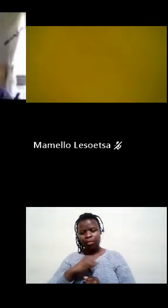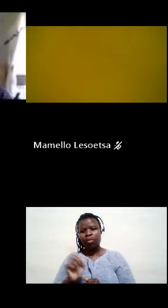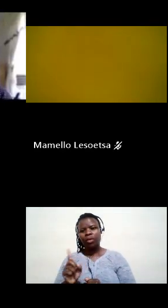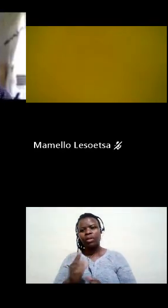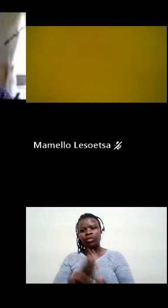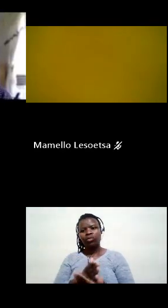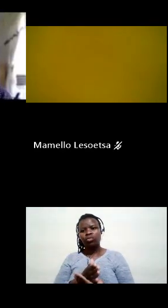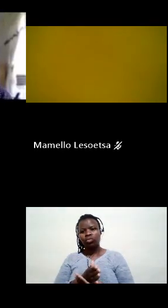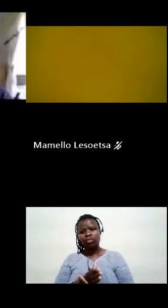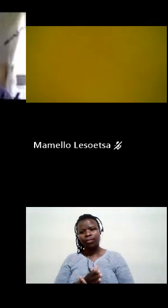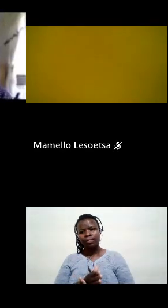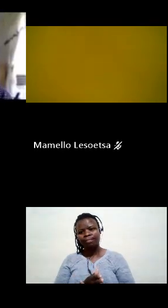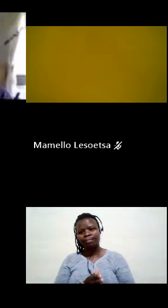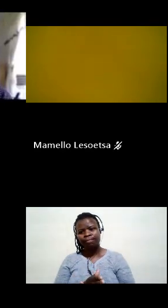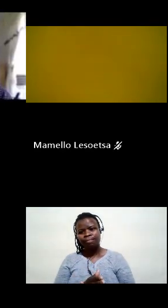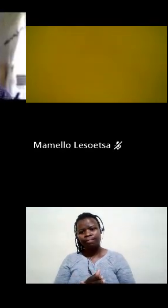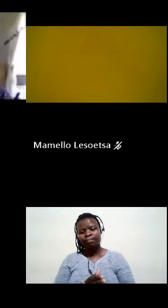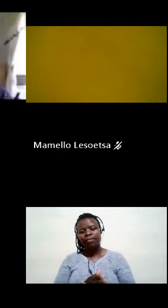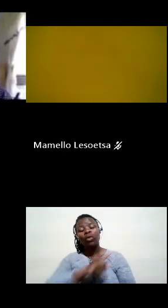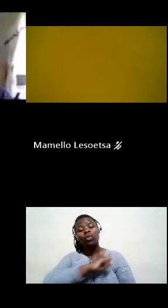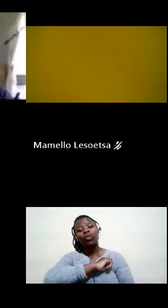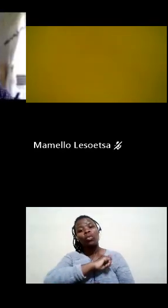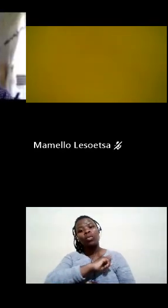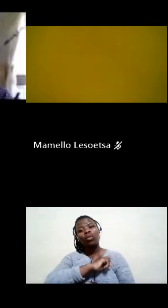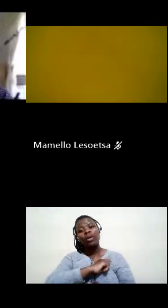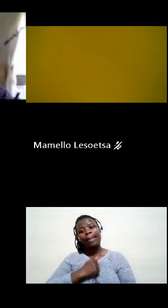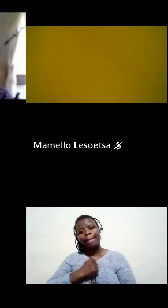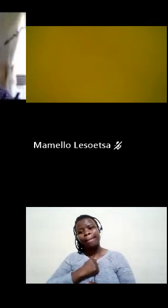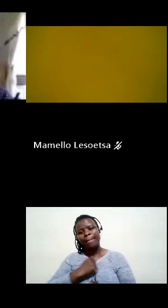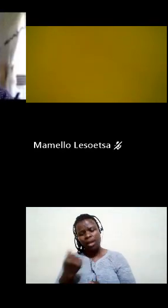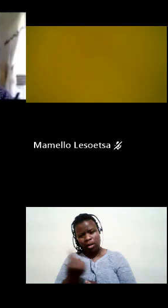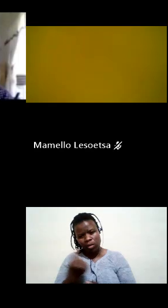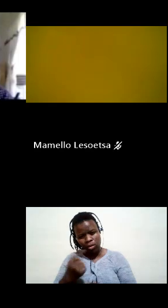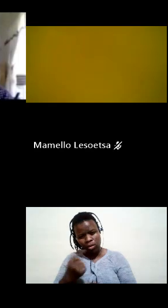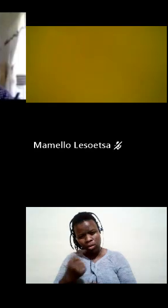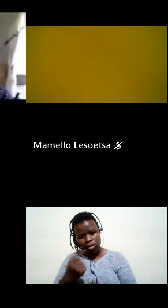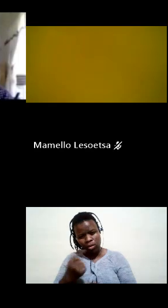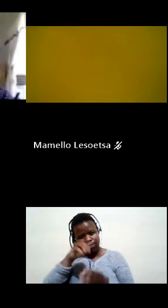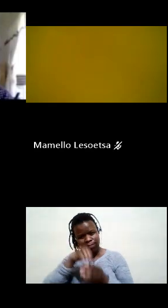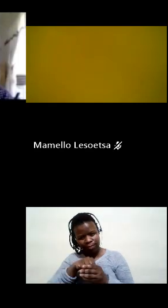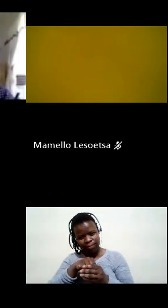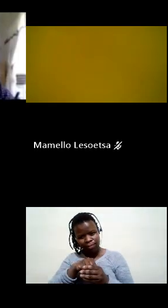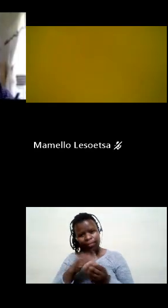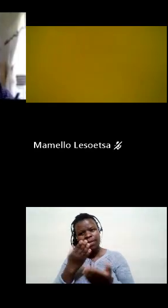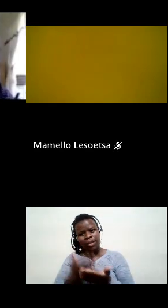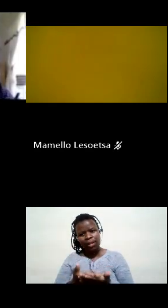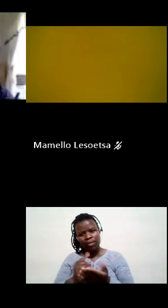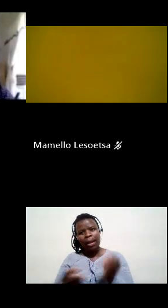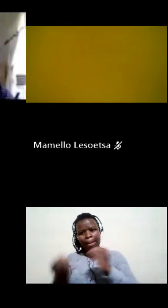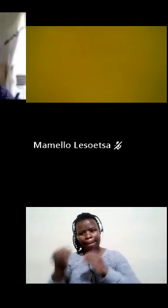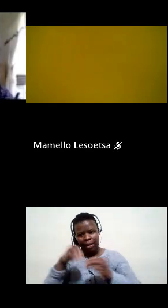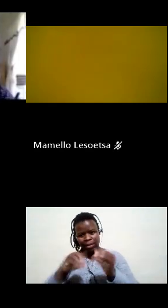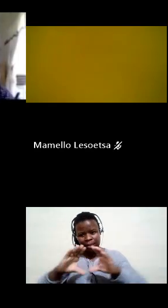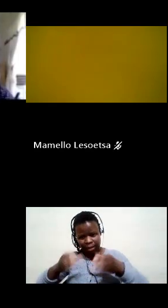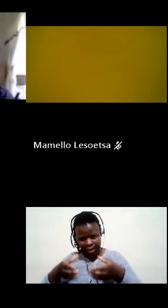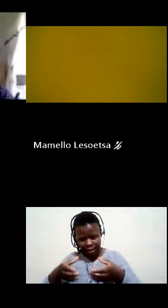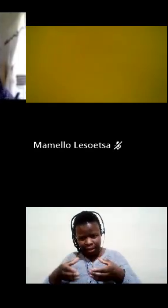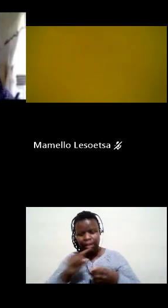because not only will they be socially included, yeah, of course they would be participating in class, but what that does to the students